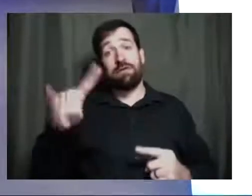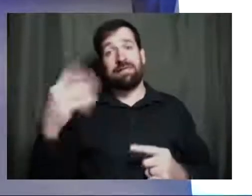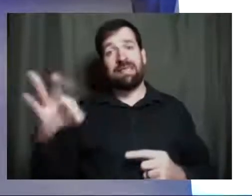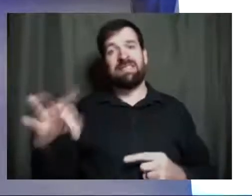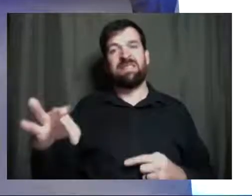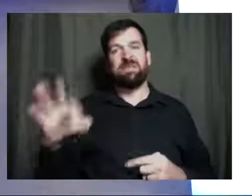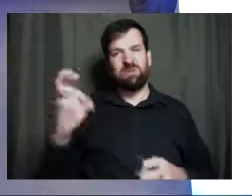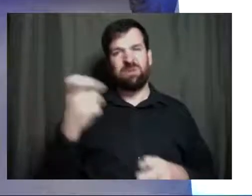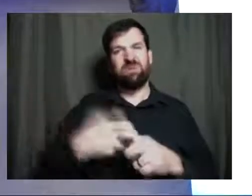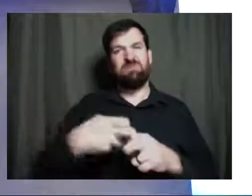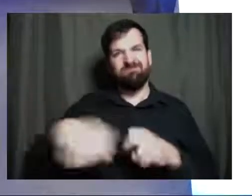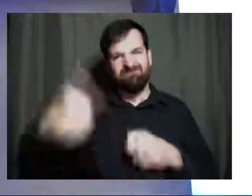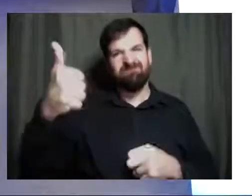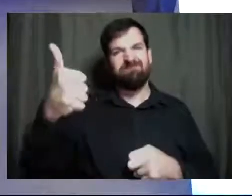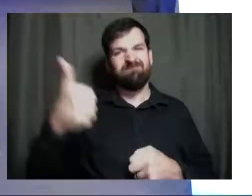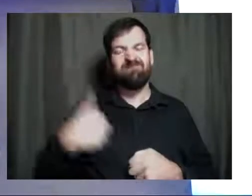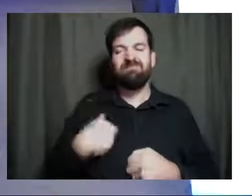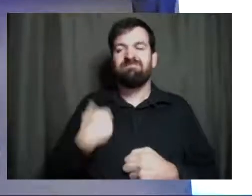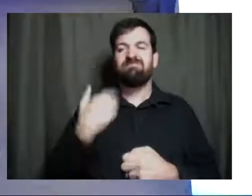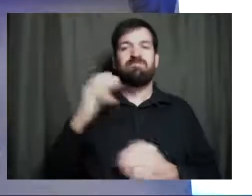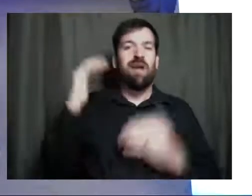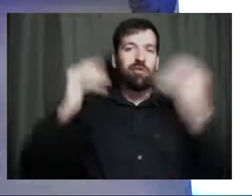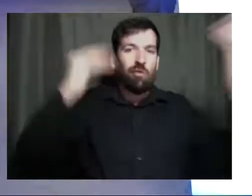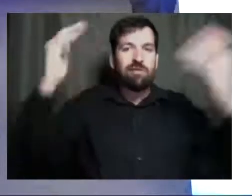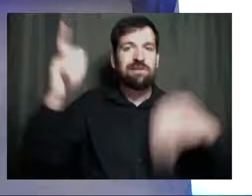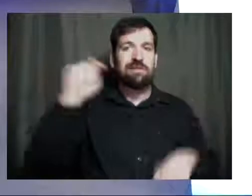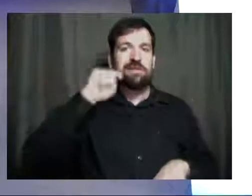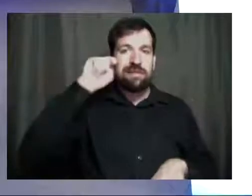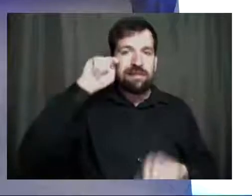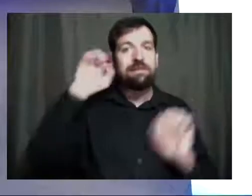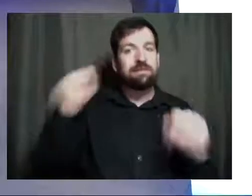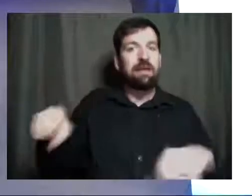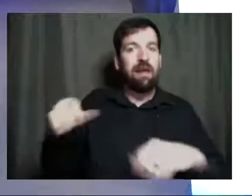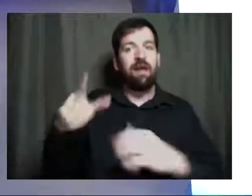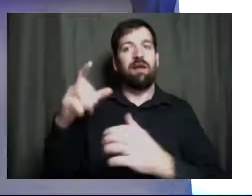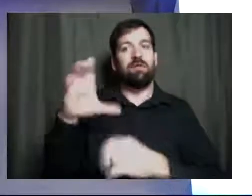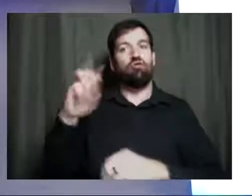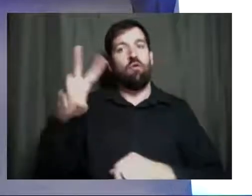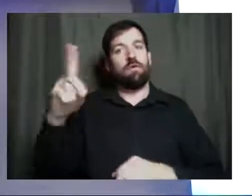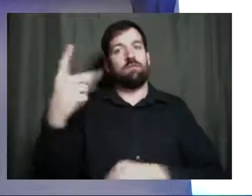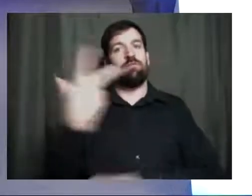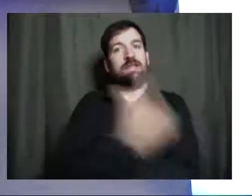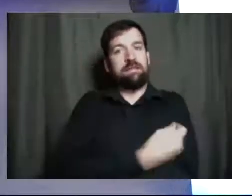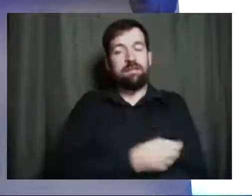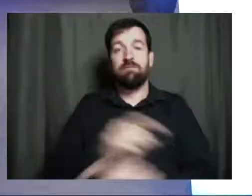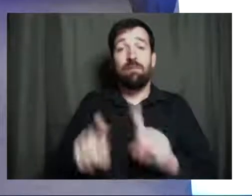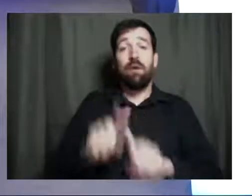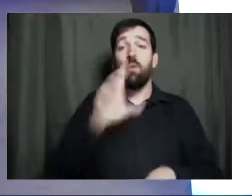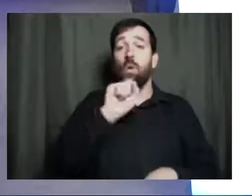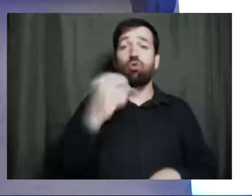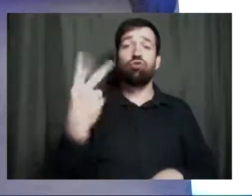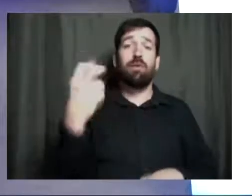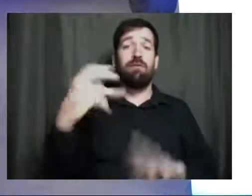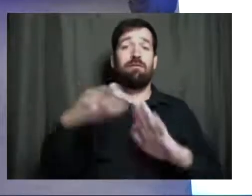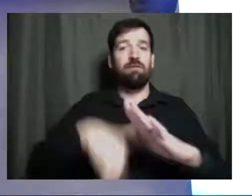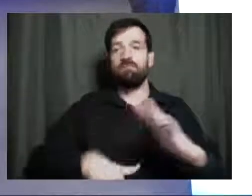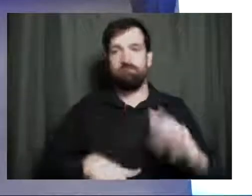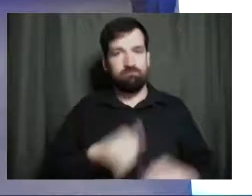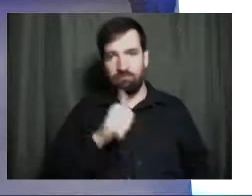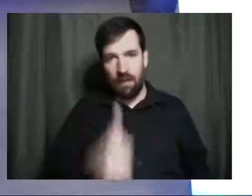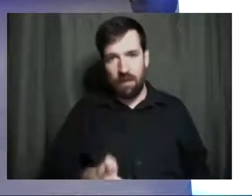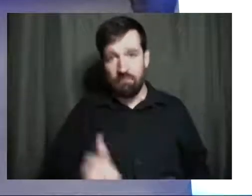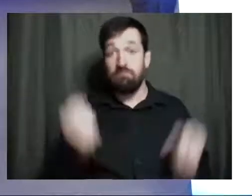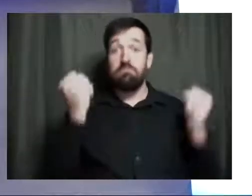While adults and teens have access to the COVID vaccine, children under the age of 12, as we know, do not. But for many families,